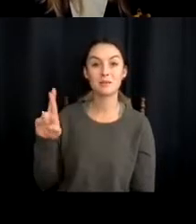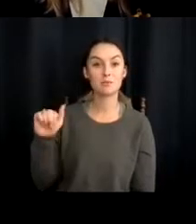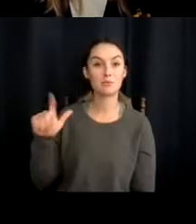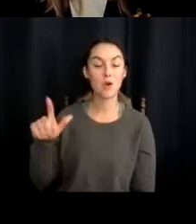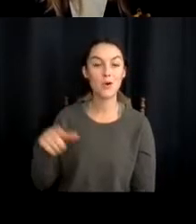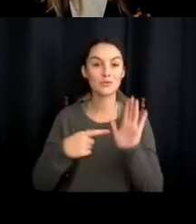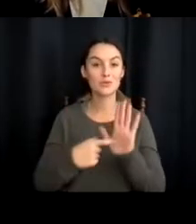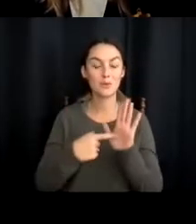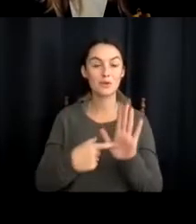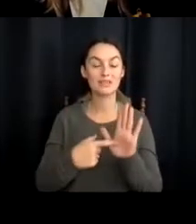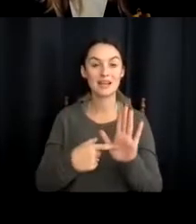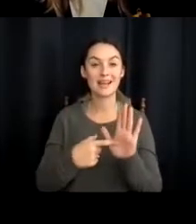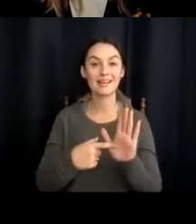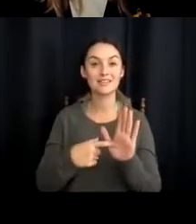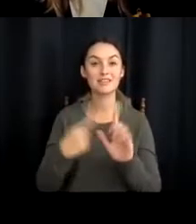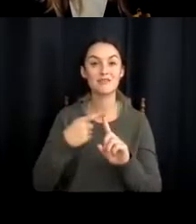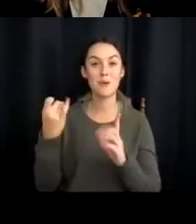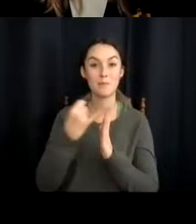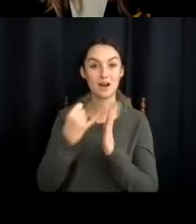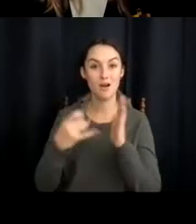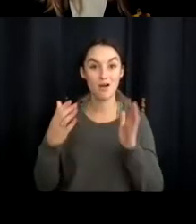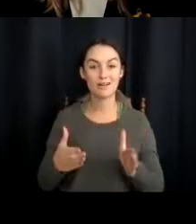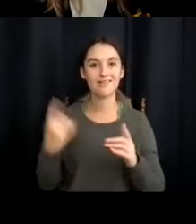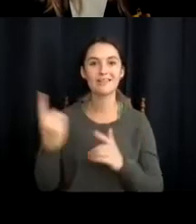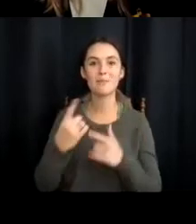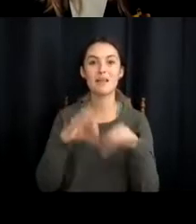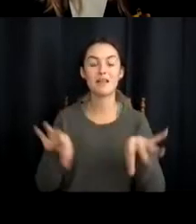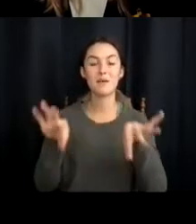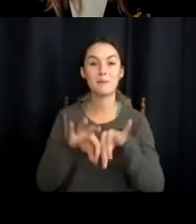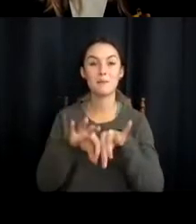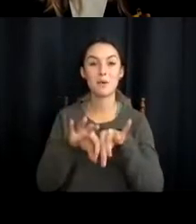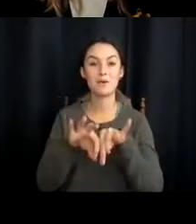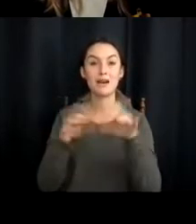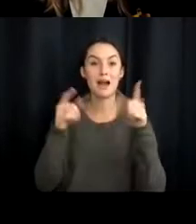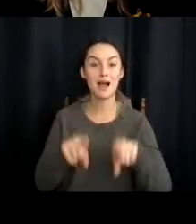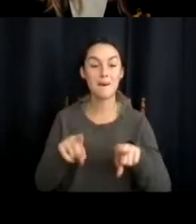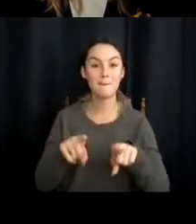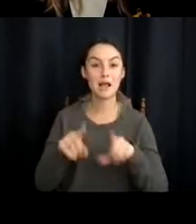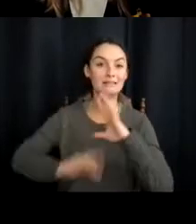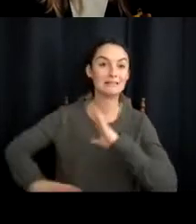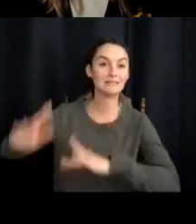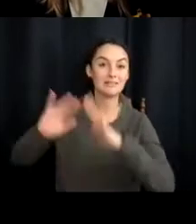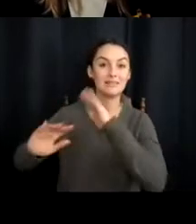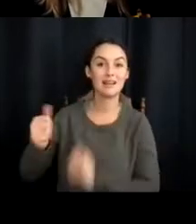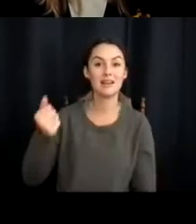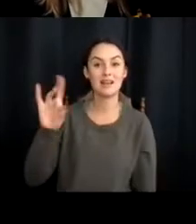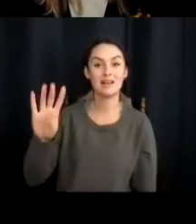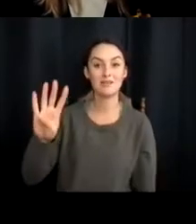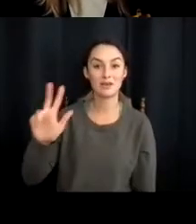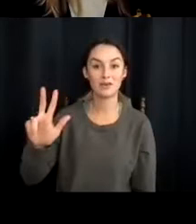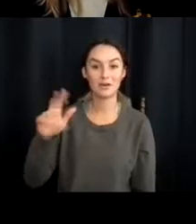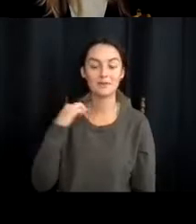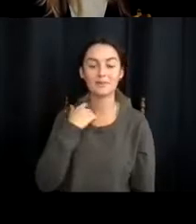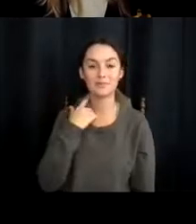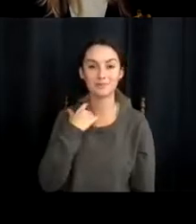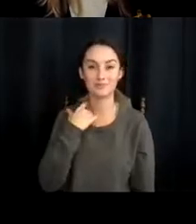artist Barry Faulkner of something important that happened in Shampooey way back in 1843. Okay, we're going to stop there.